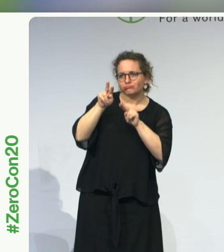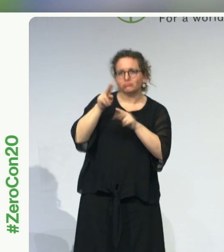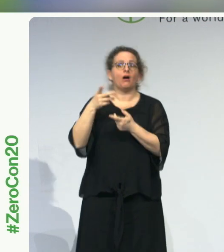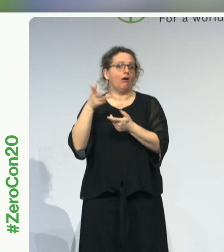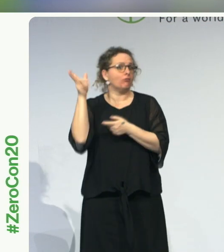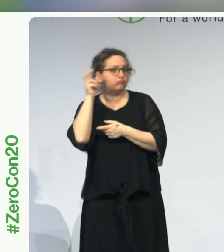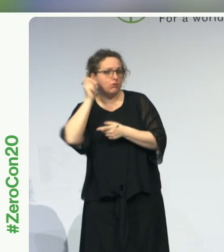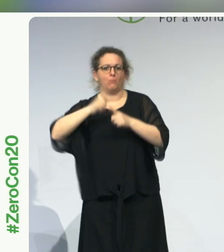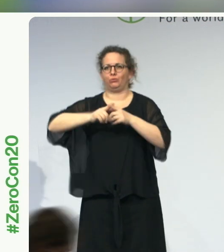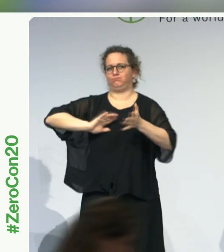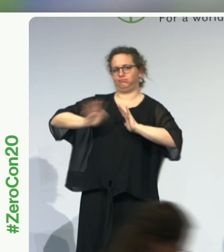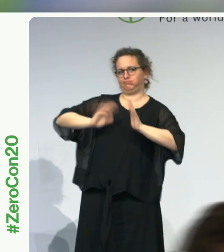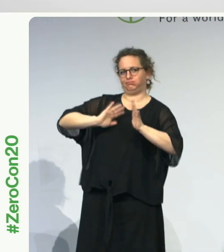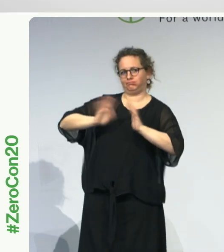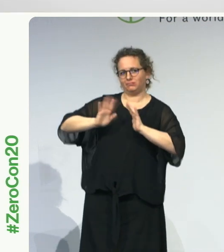Signs TV.